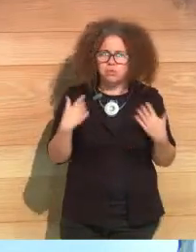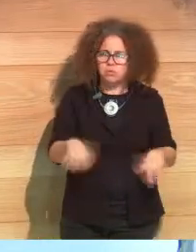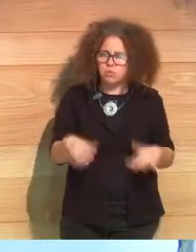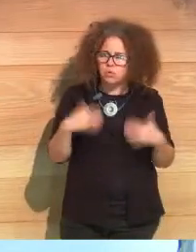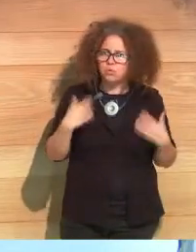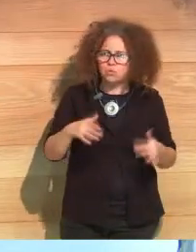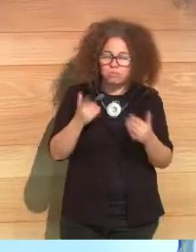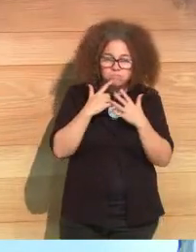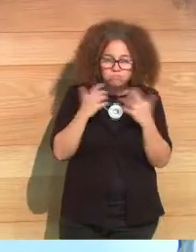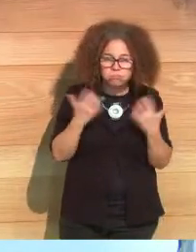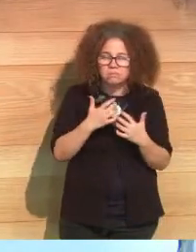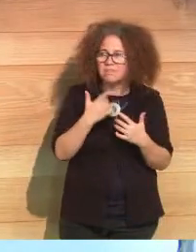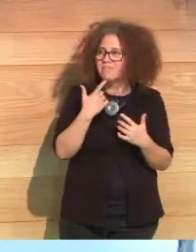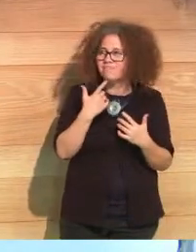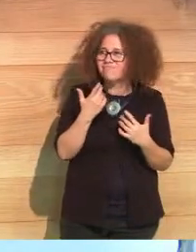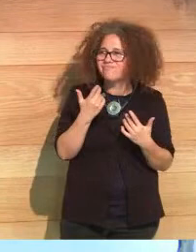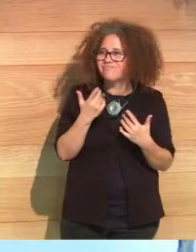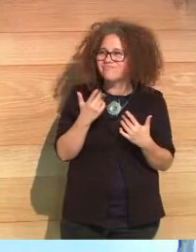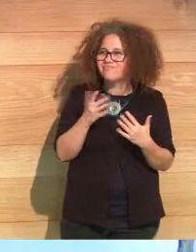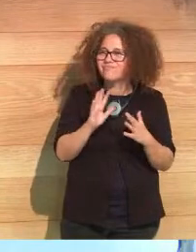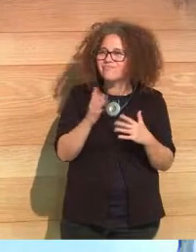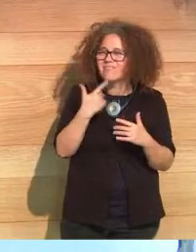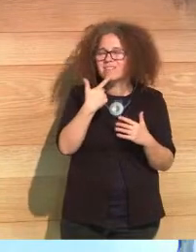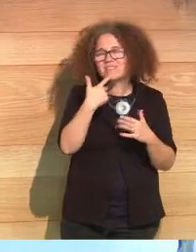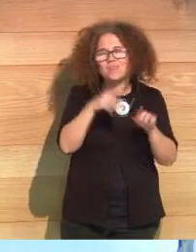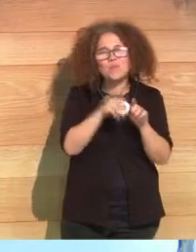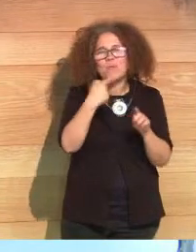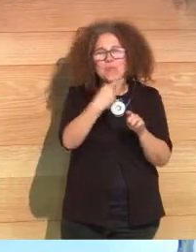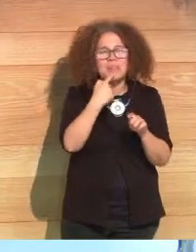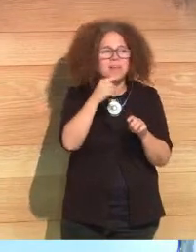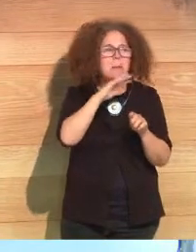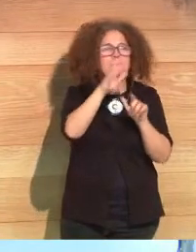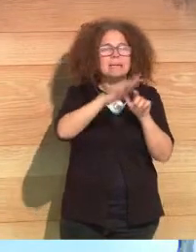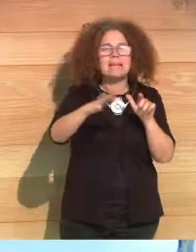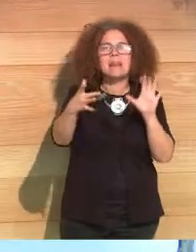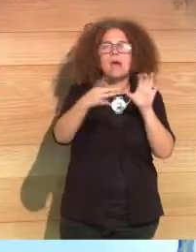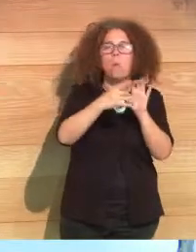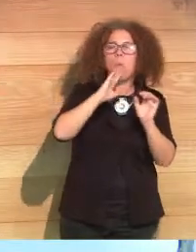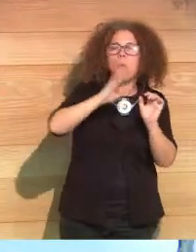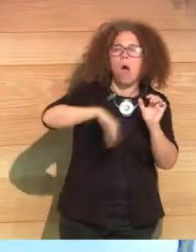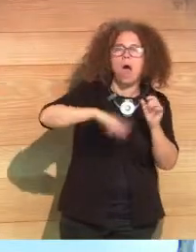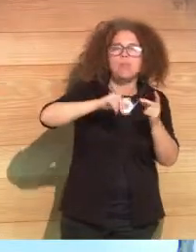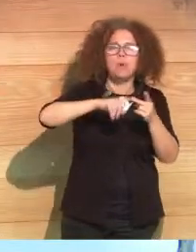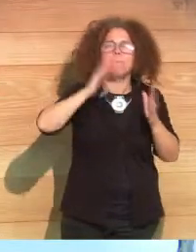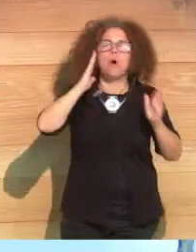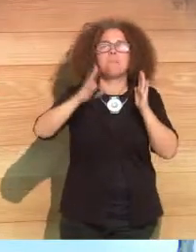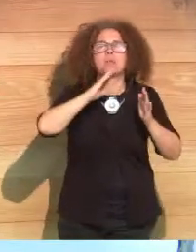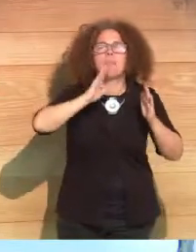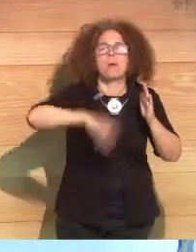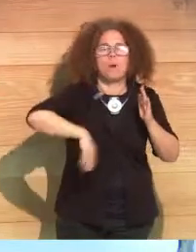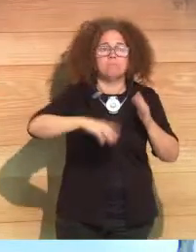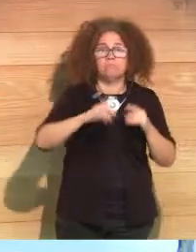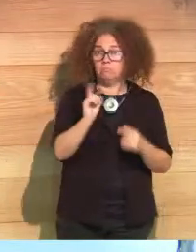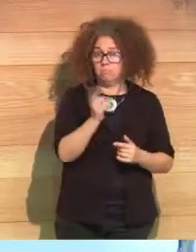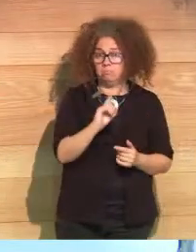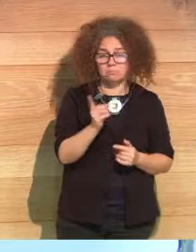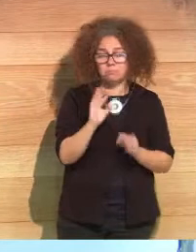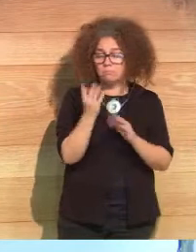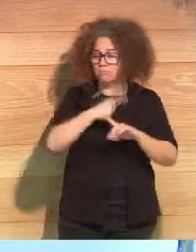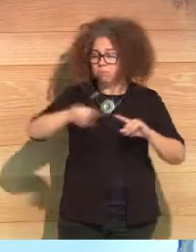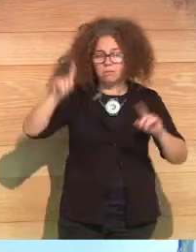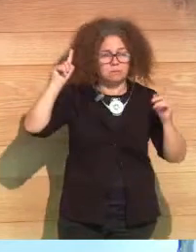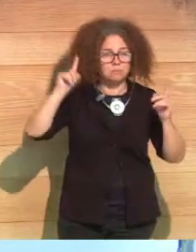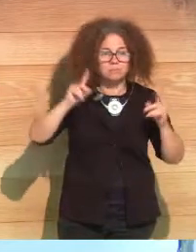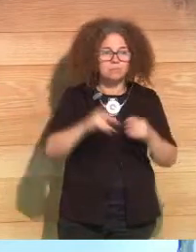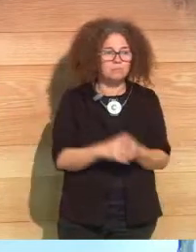like, okay, this is the right, landscape, this is the right timing for the light. It's different because it's reality and you do not